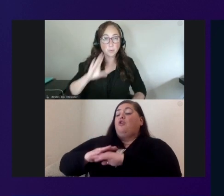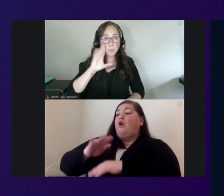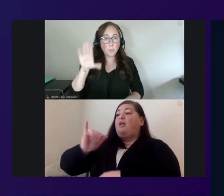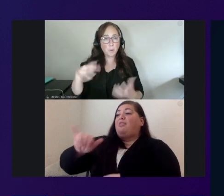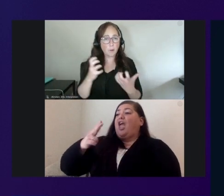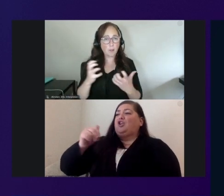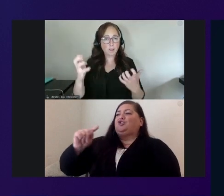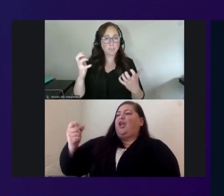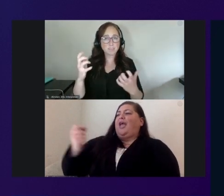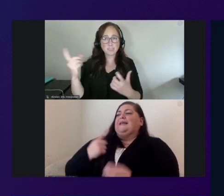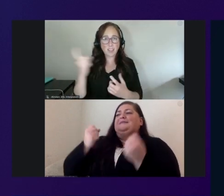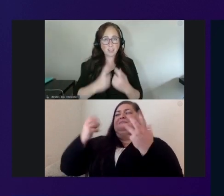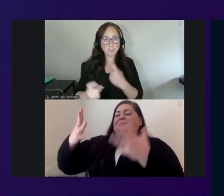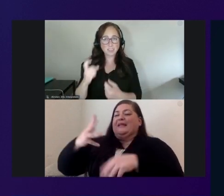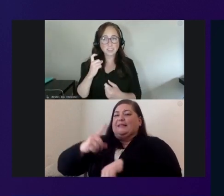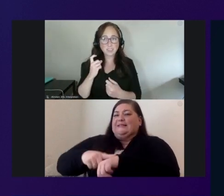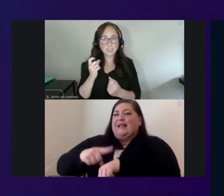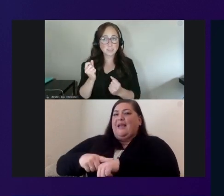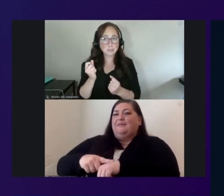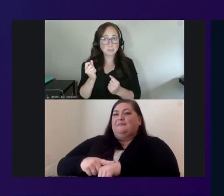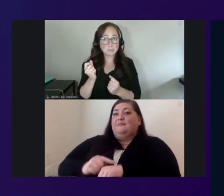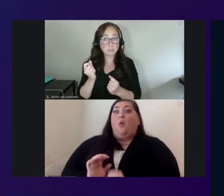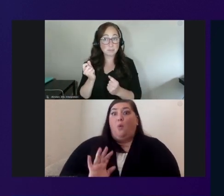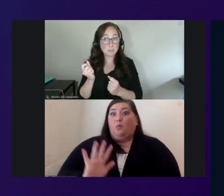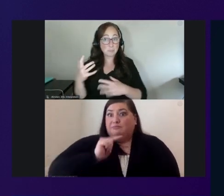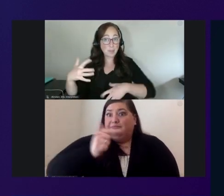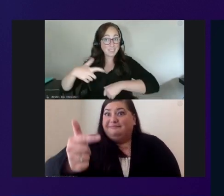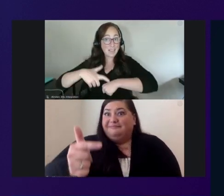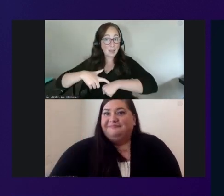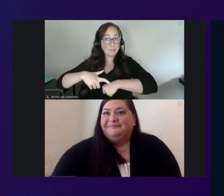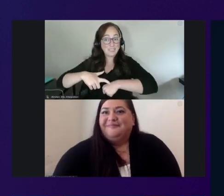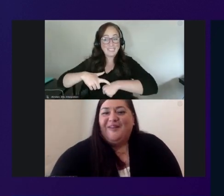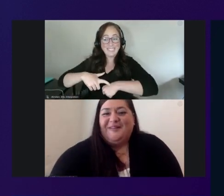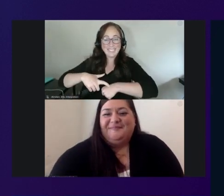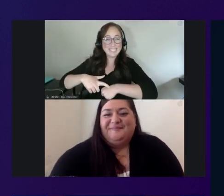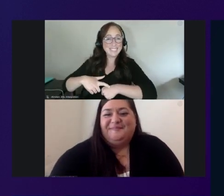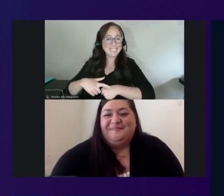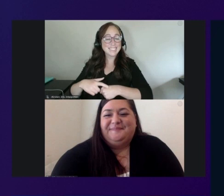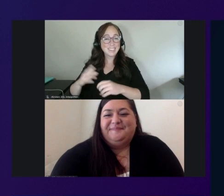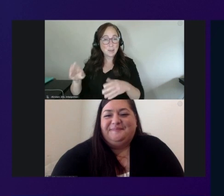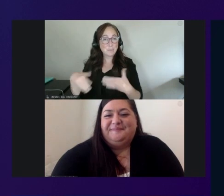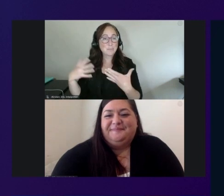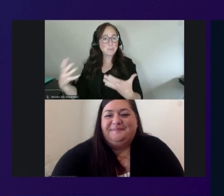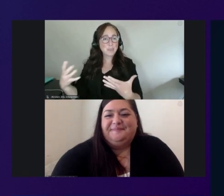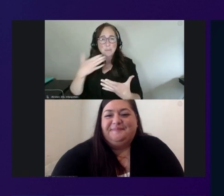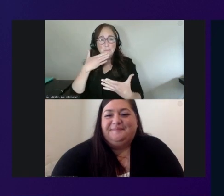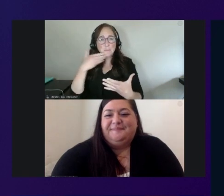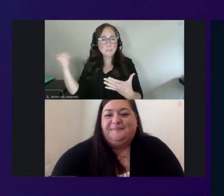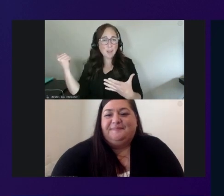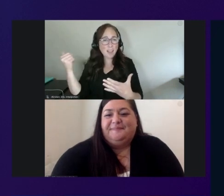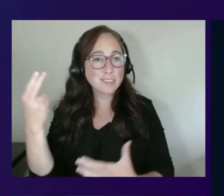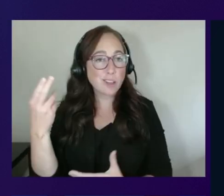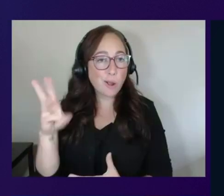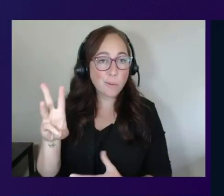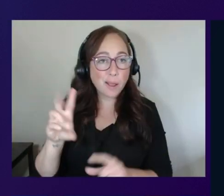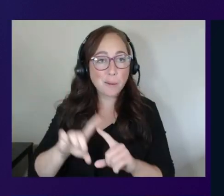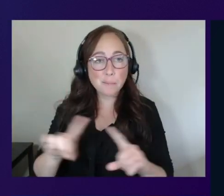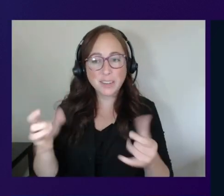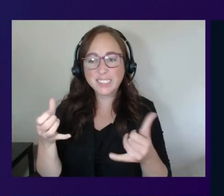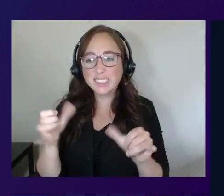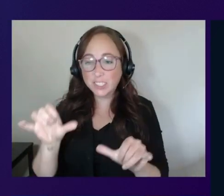Yeah, we appreciate, AWS to provide us the latest hardware, but I still need